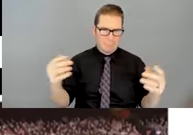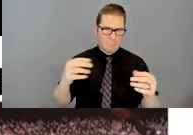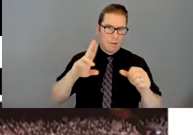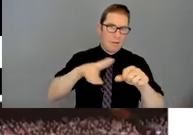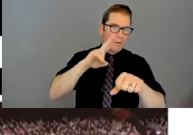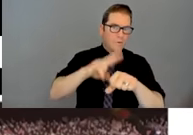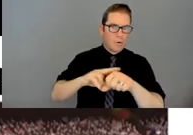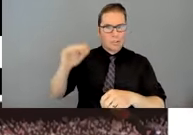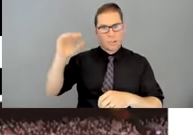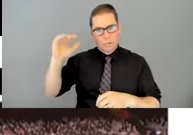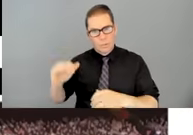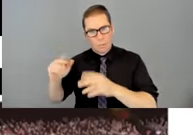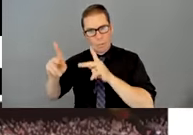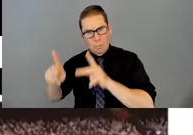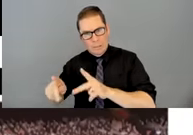more boxes.